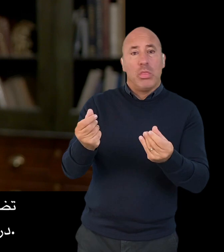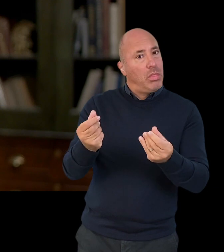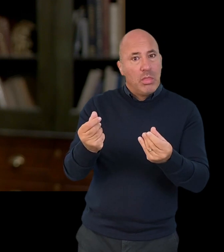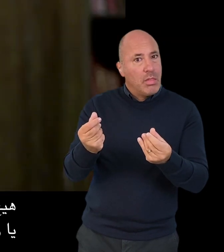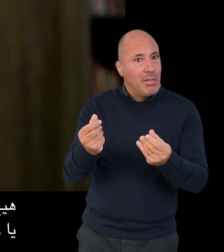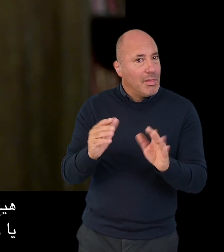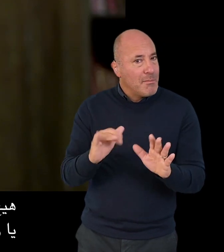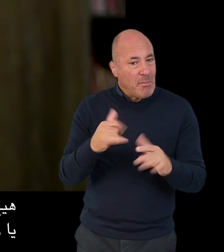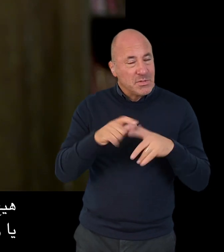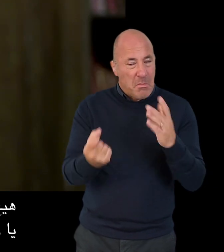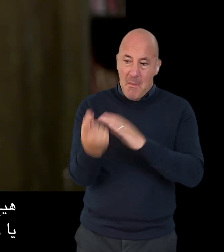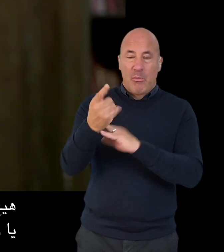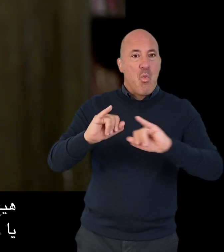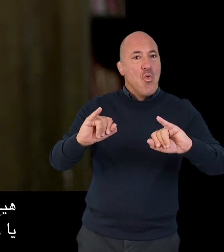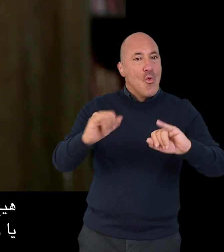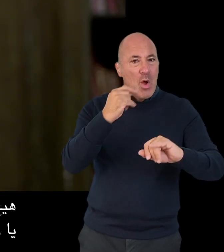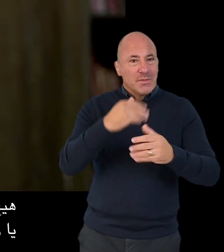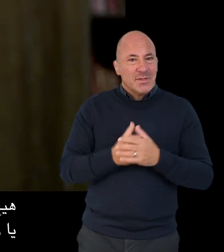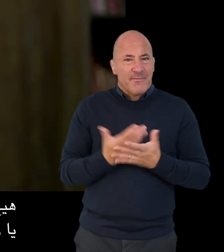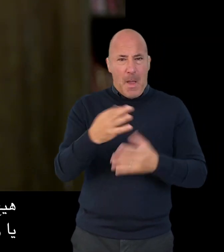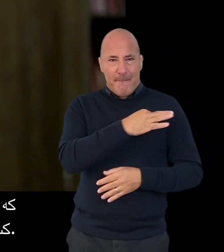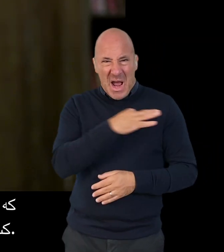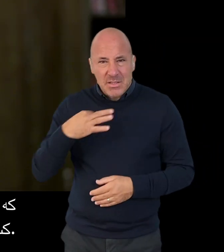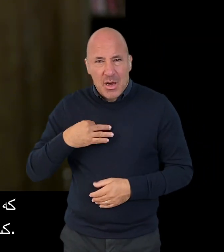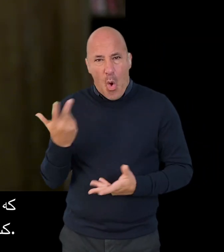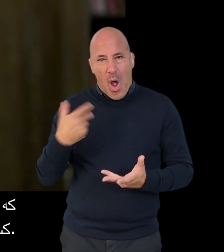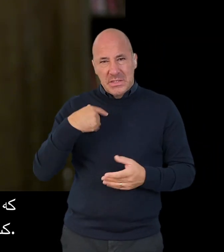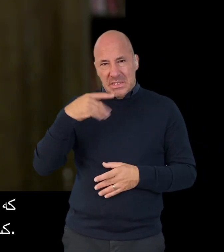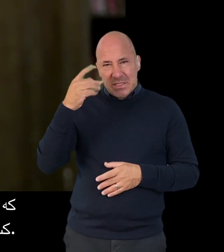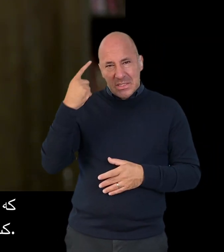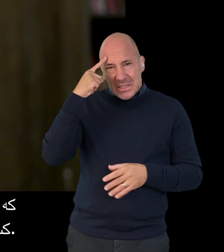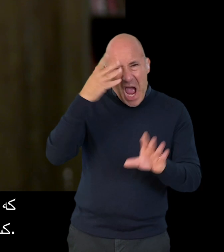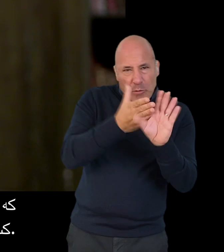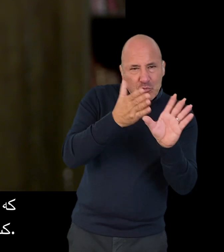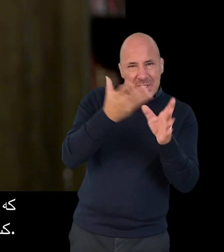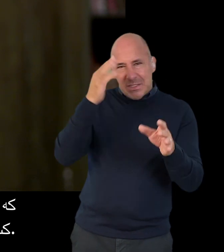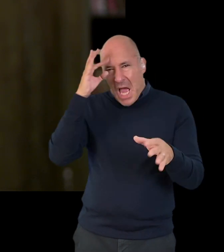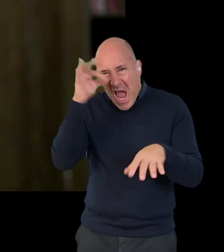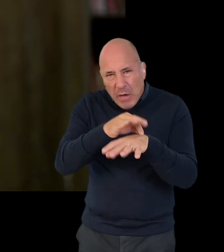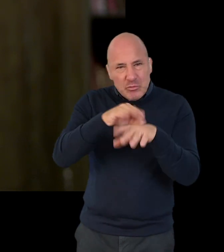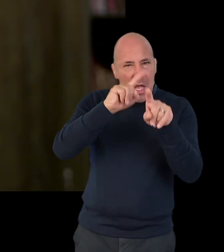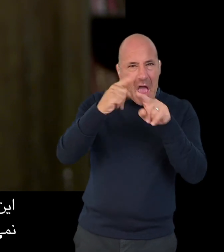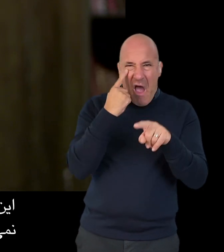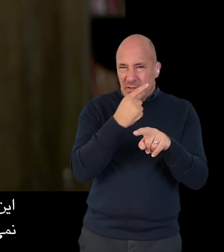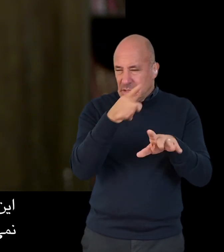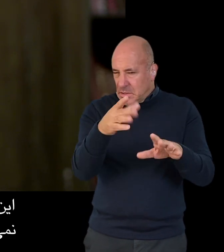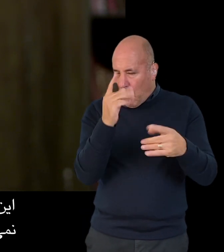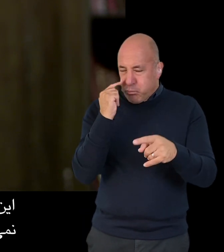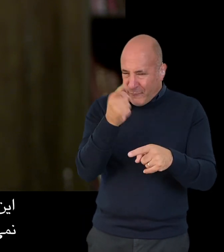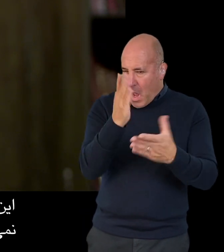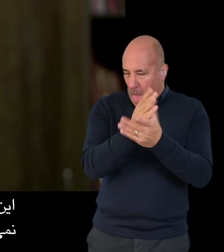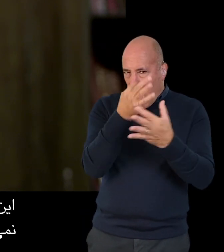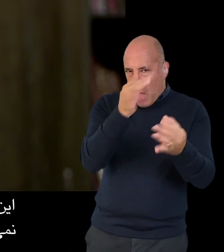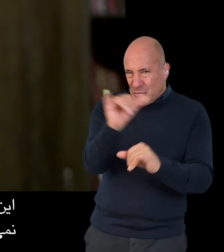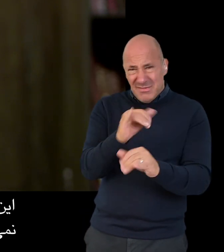future. There is no medical or psychiatric evidence that can prove someone's sexual orientation. Now, that doesn't mean